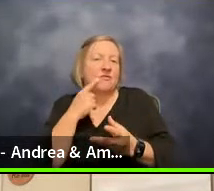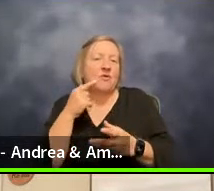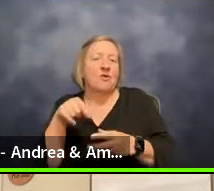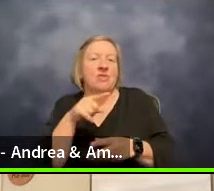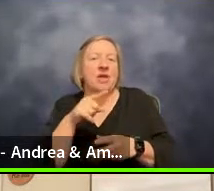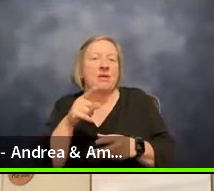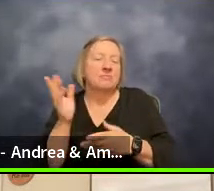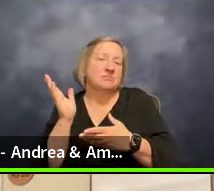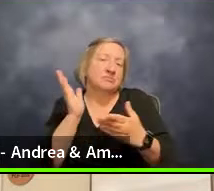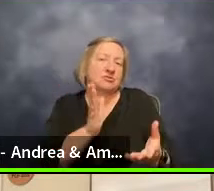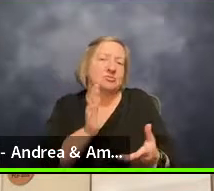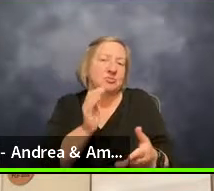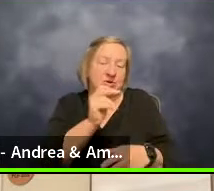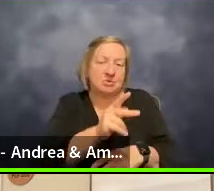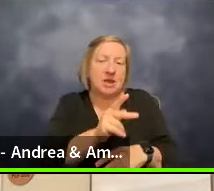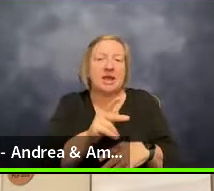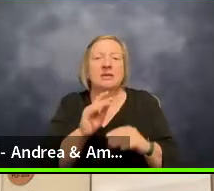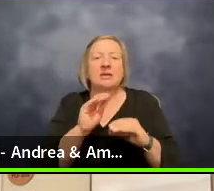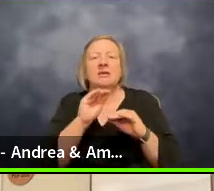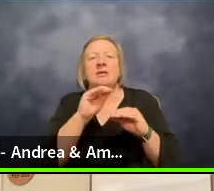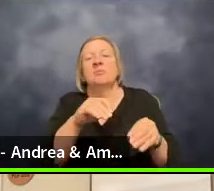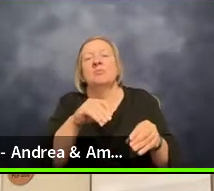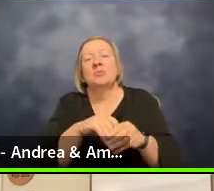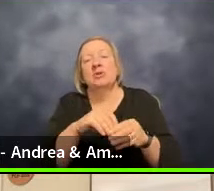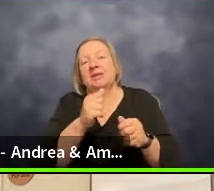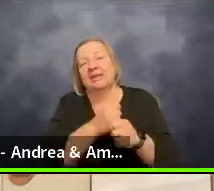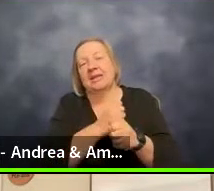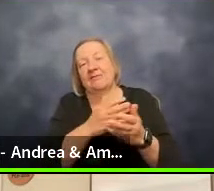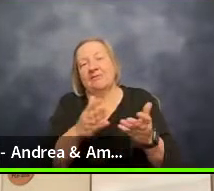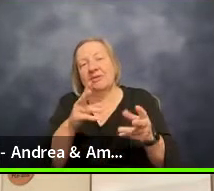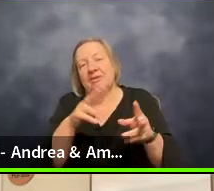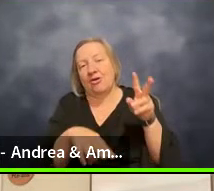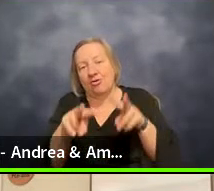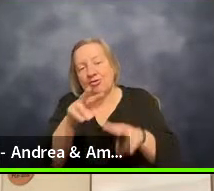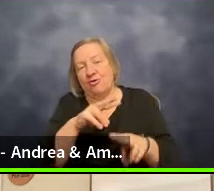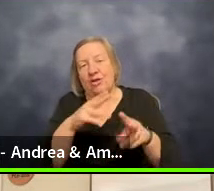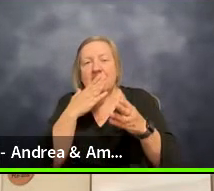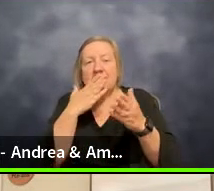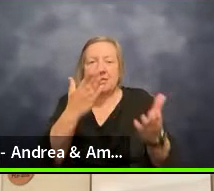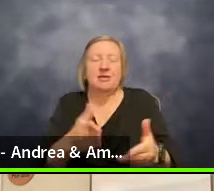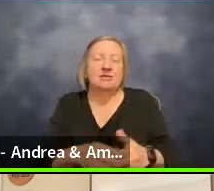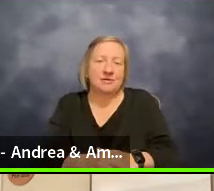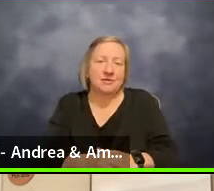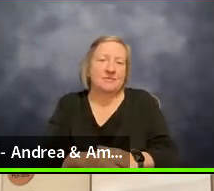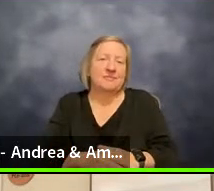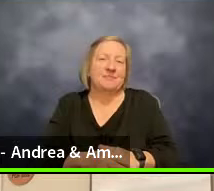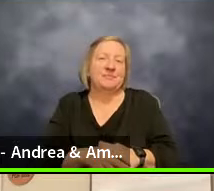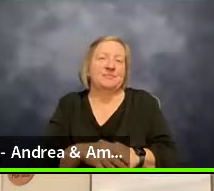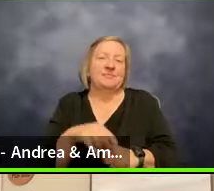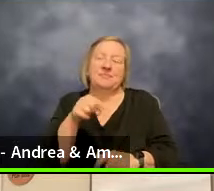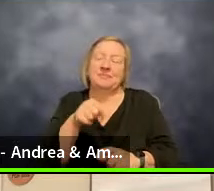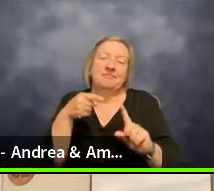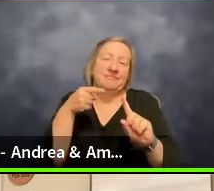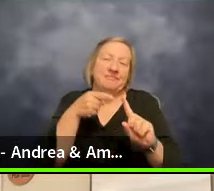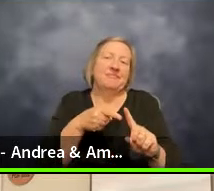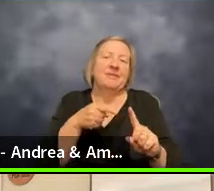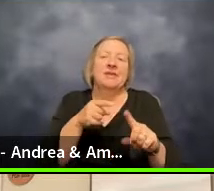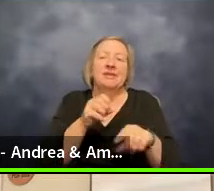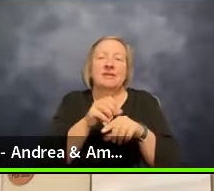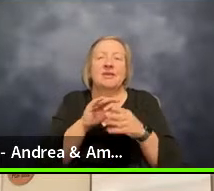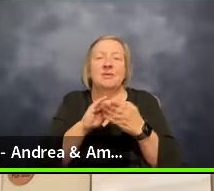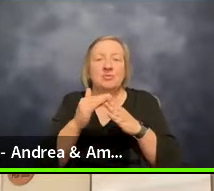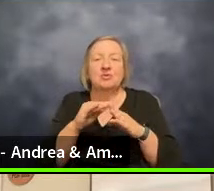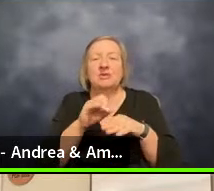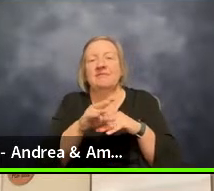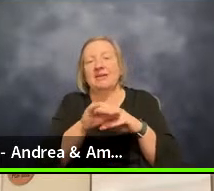take back and put in the whole mix of things that they're looking at. So thank you. This is what the Community Advisory Group is